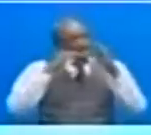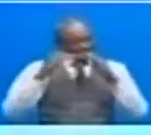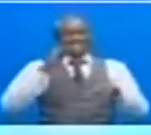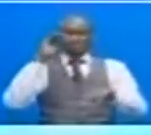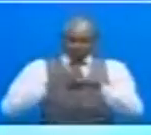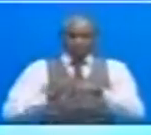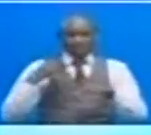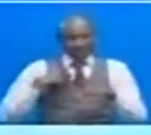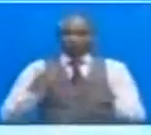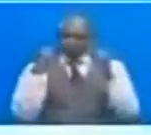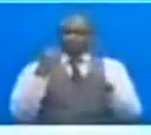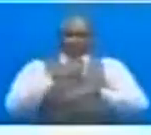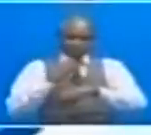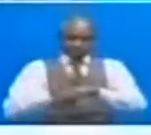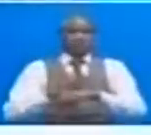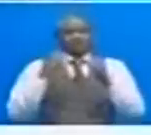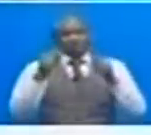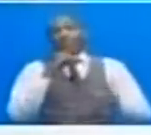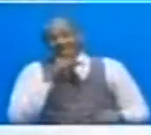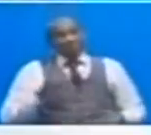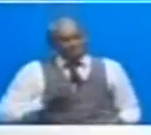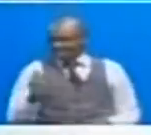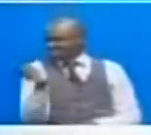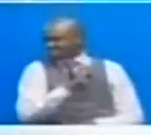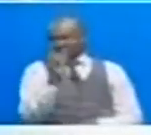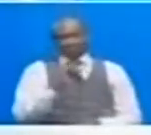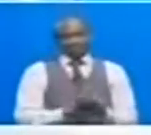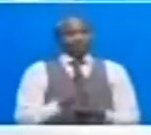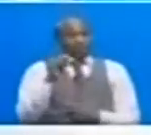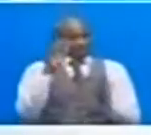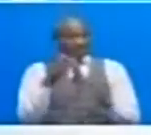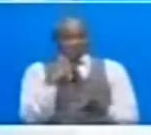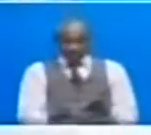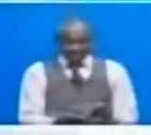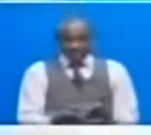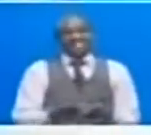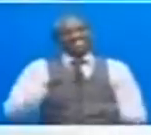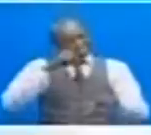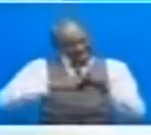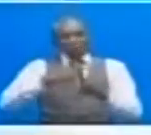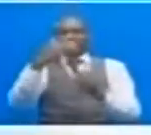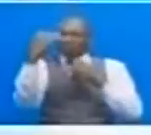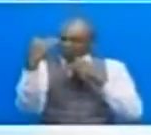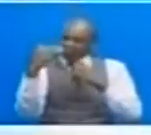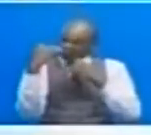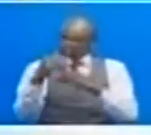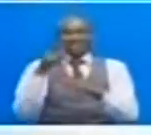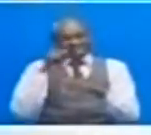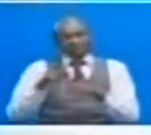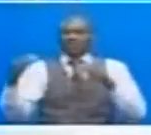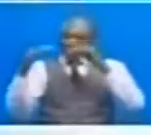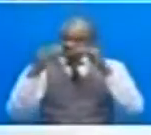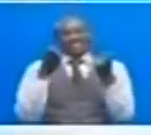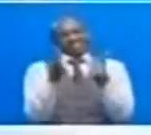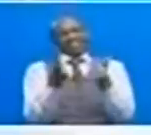advanced by strong institutions, not strong men and women. Chitai Marabula says term limits are an integral part of